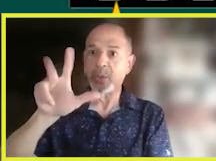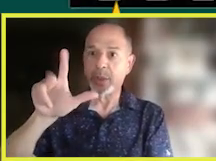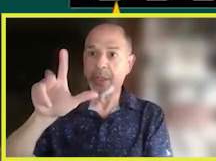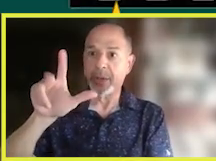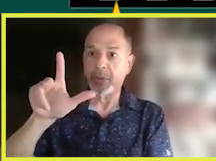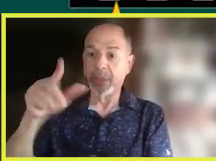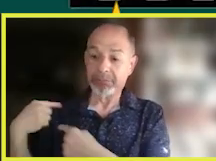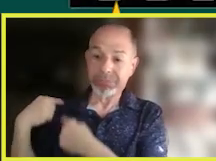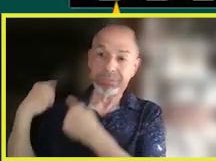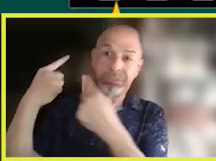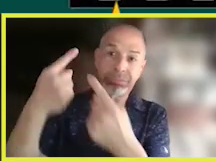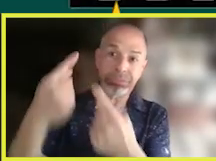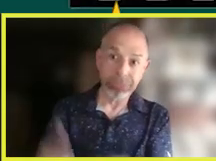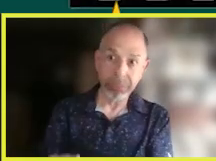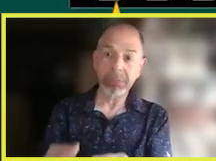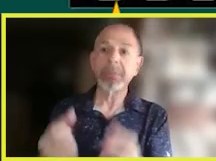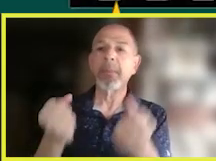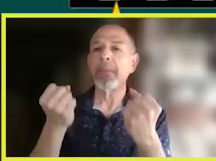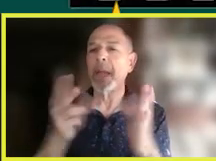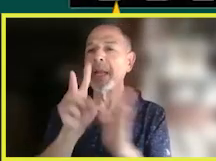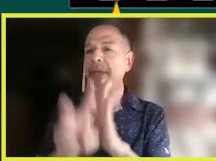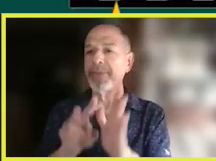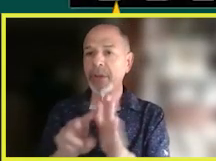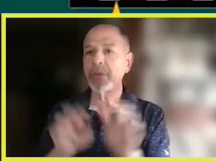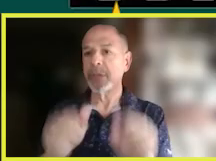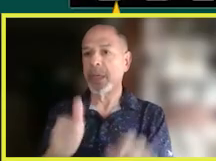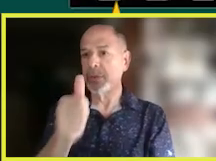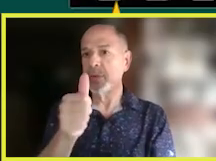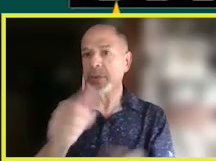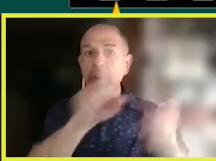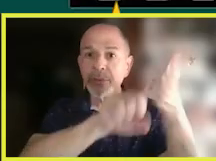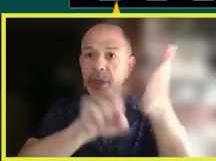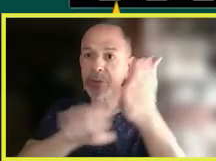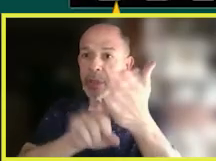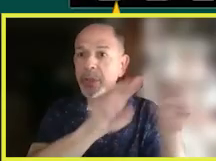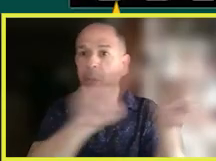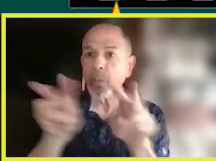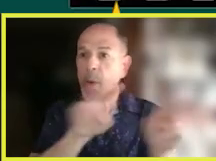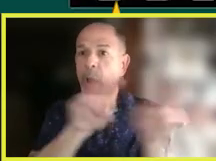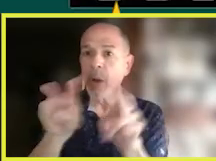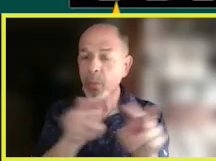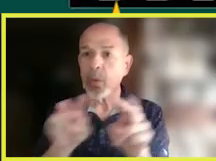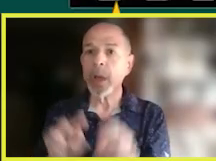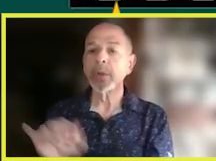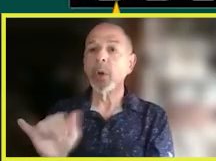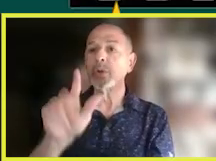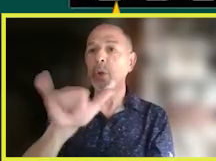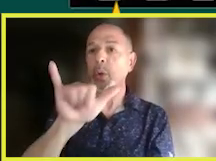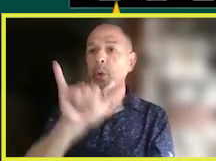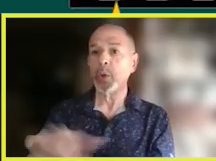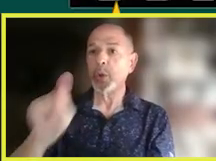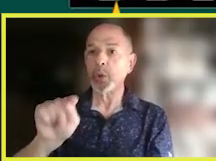webinars. We are excited that the What is Self-Direction webinar on our YouTube channel has just